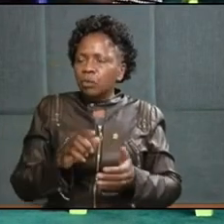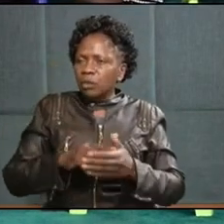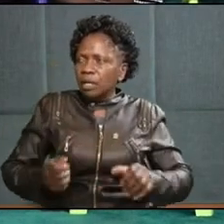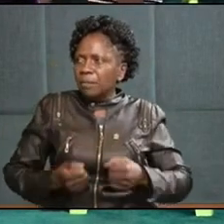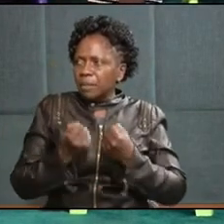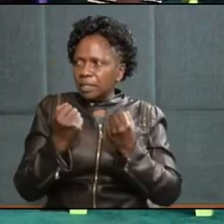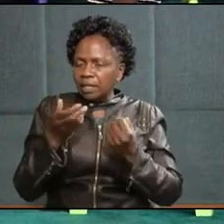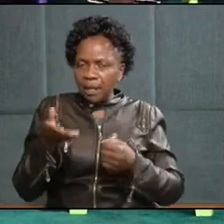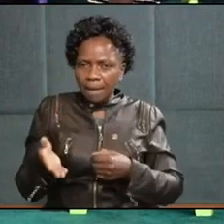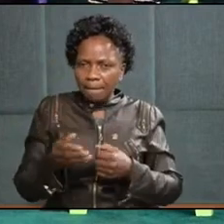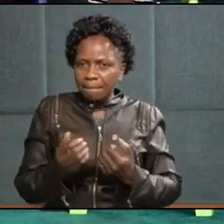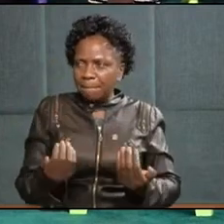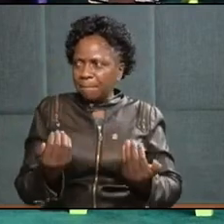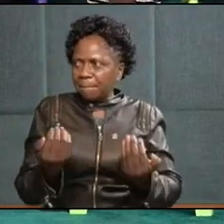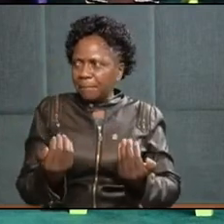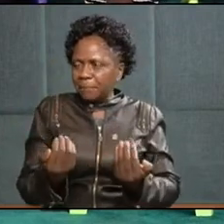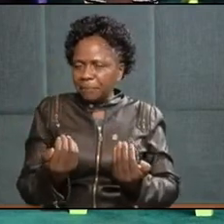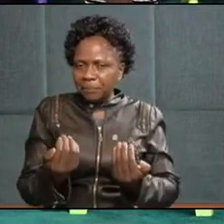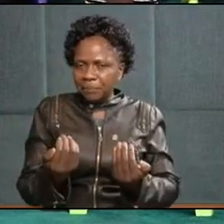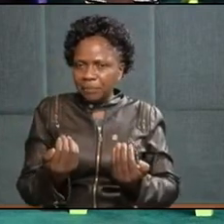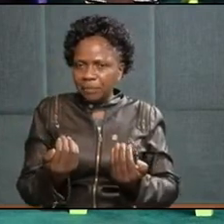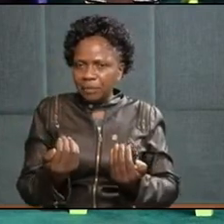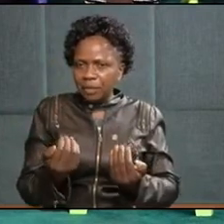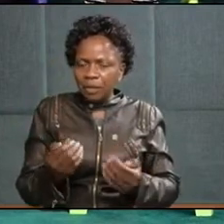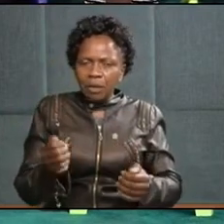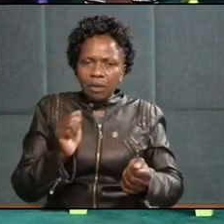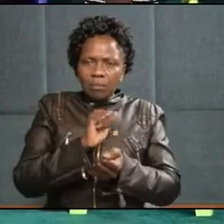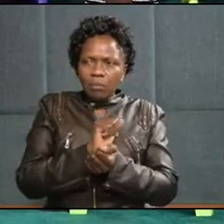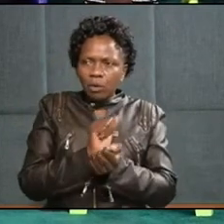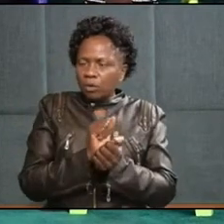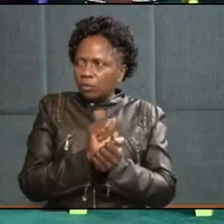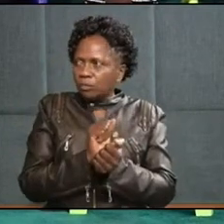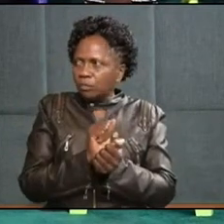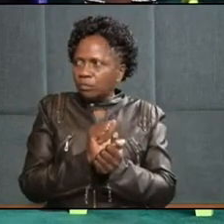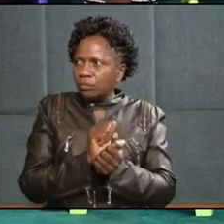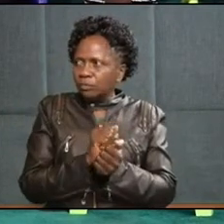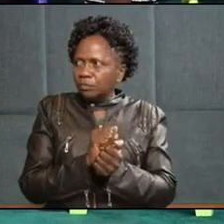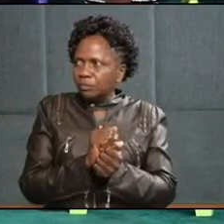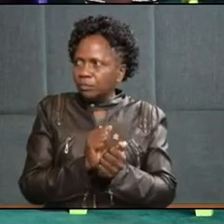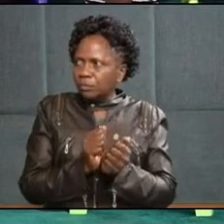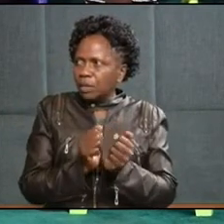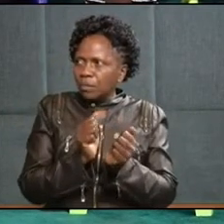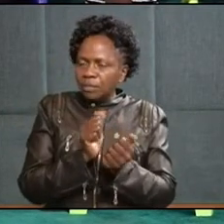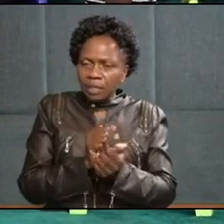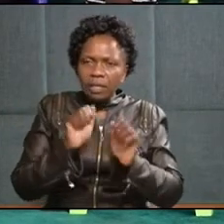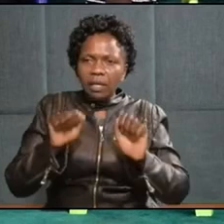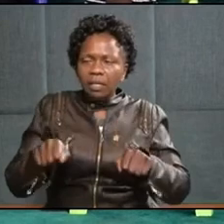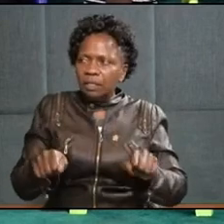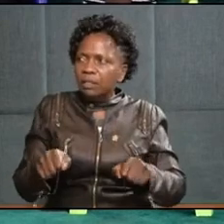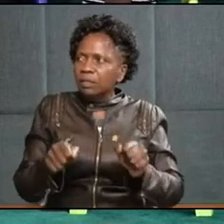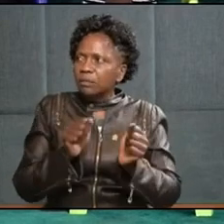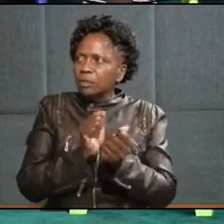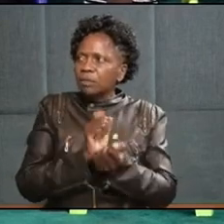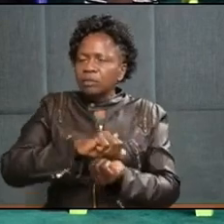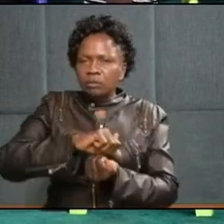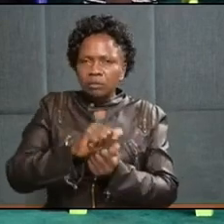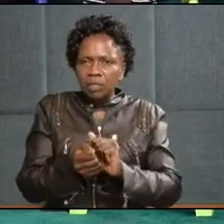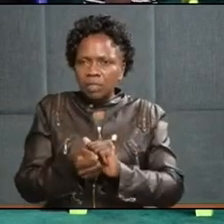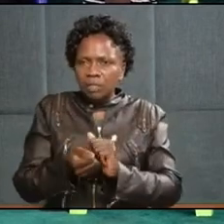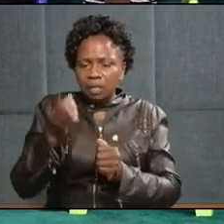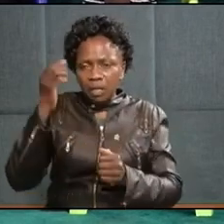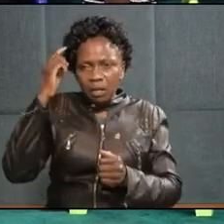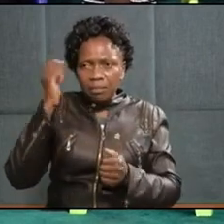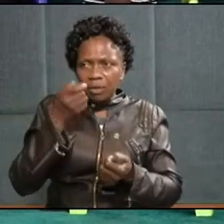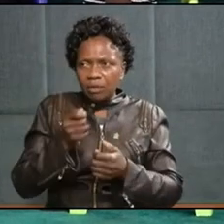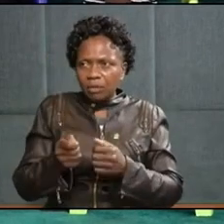children? Yes, Mitch? Paul shaves his hair because he had a vow. Yes, he shaves his hair because